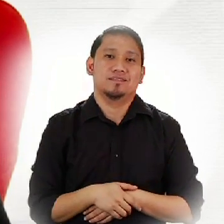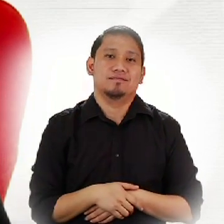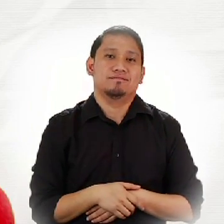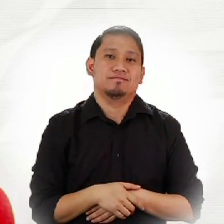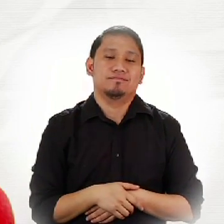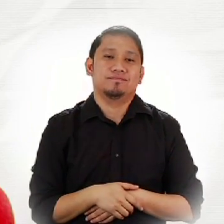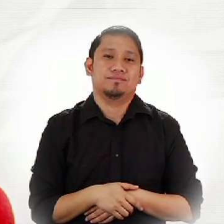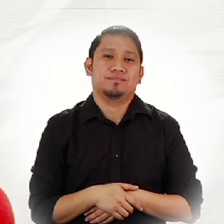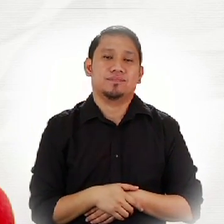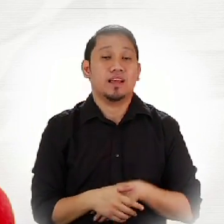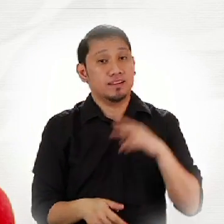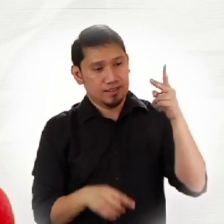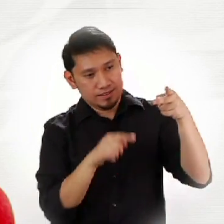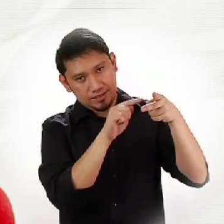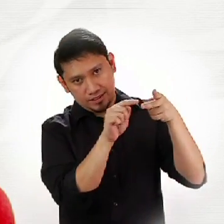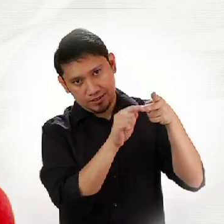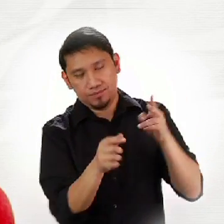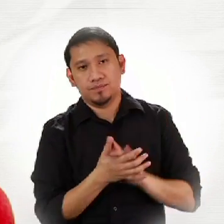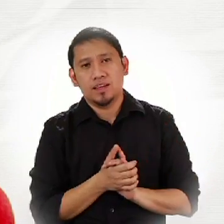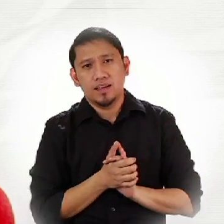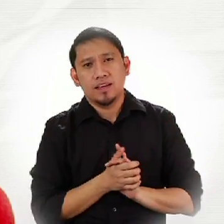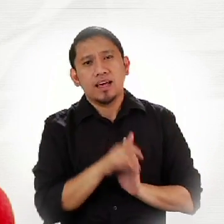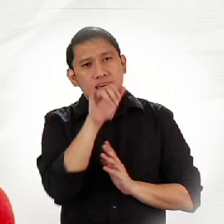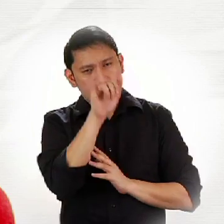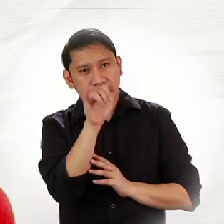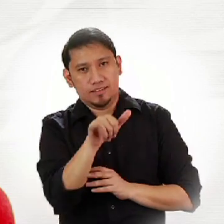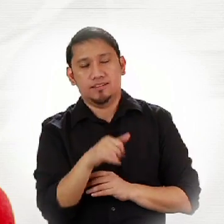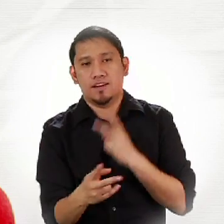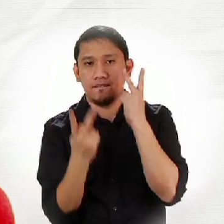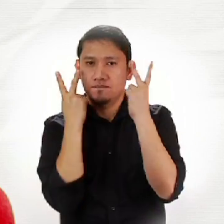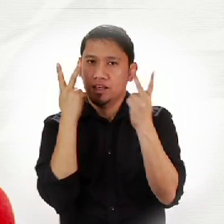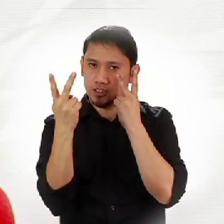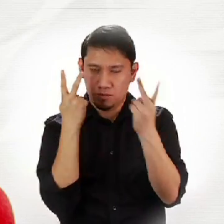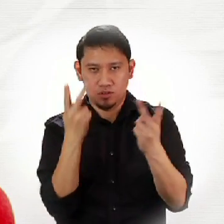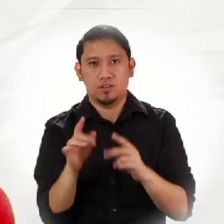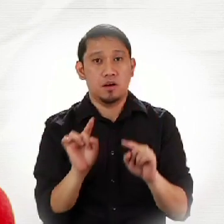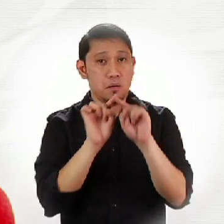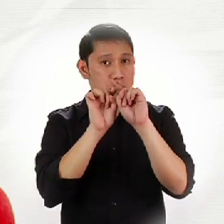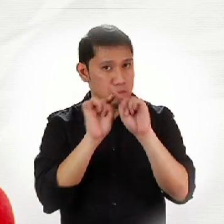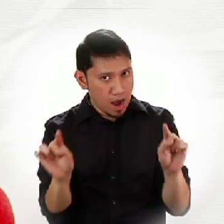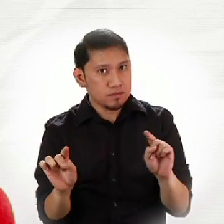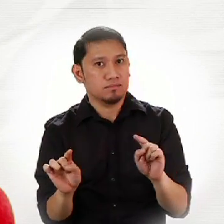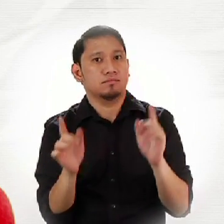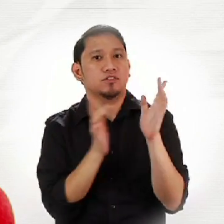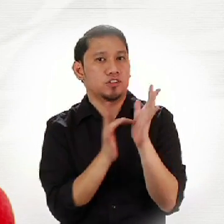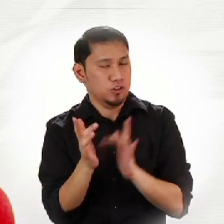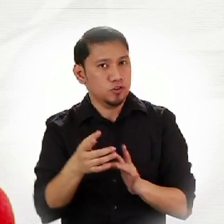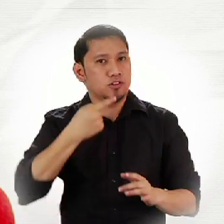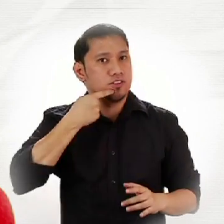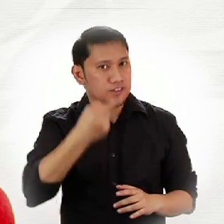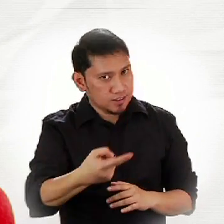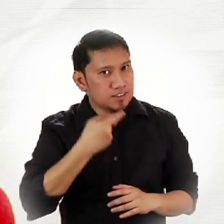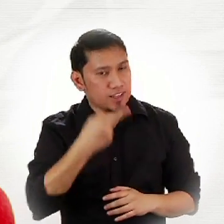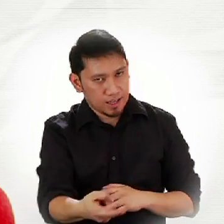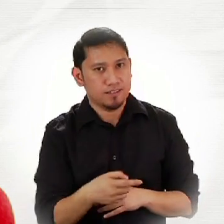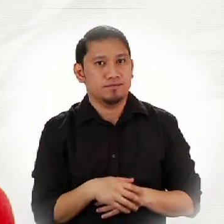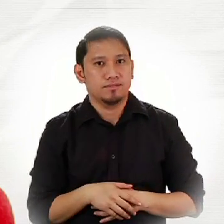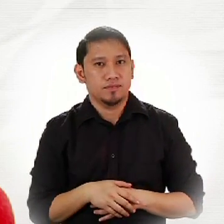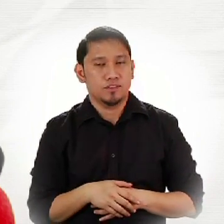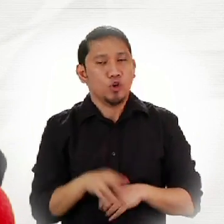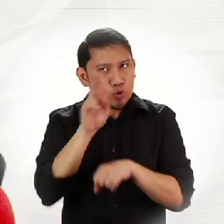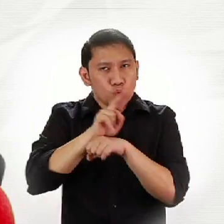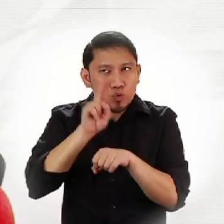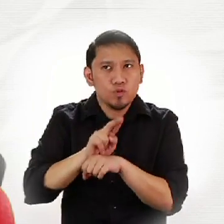world. The second point, yes, visible. But Jesus says, using